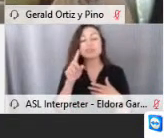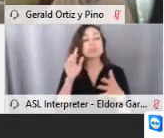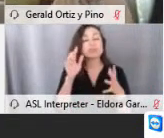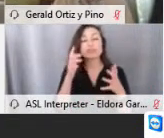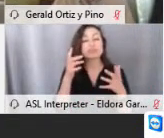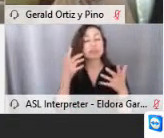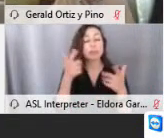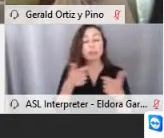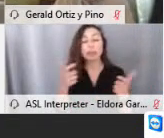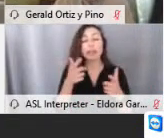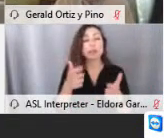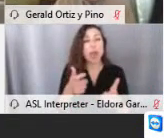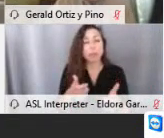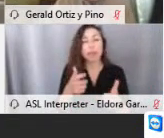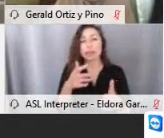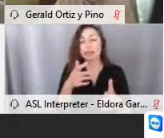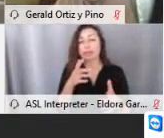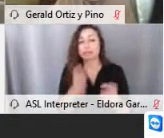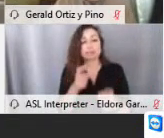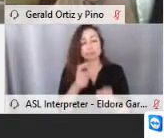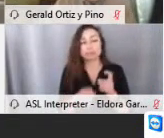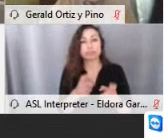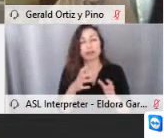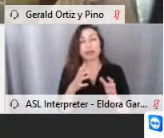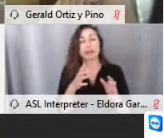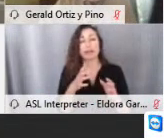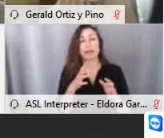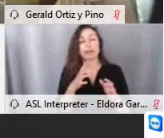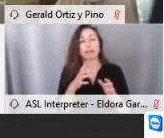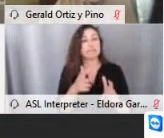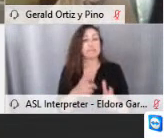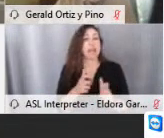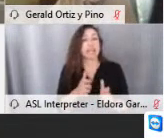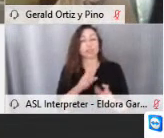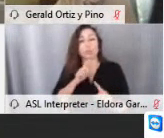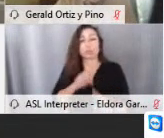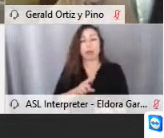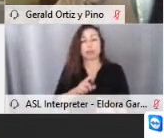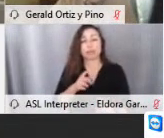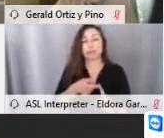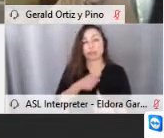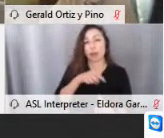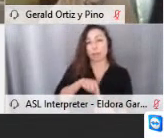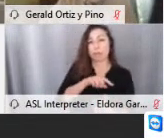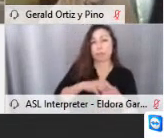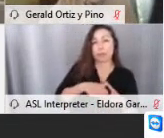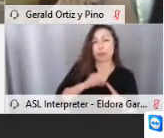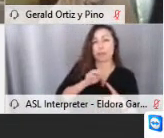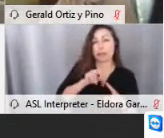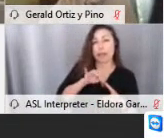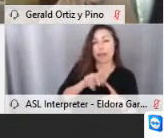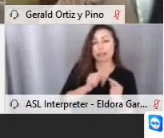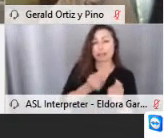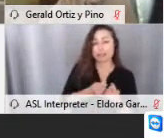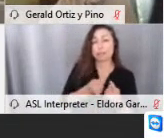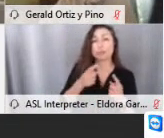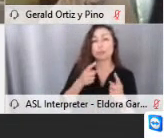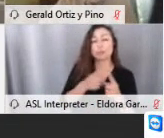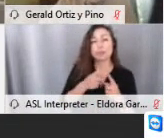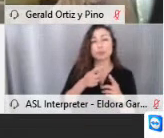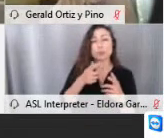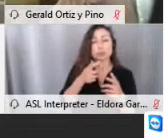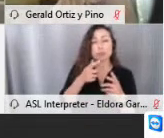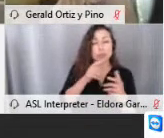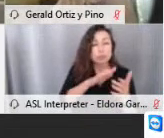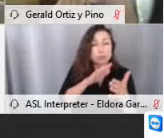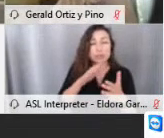incredibly rapid and agile response on the part of our Medicaid team to actually attain every